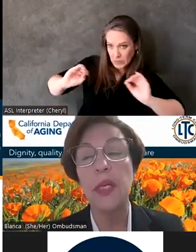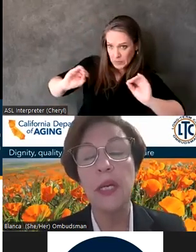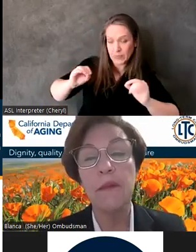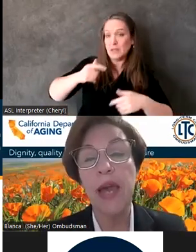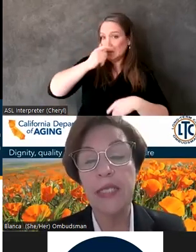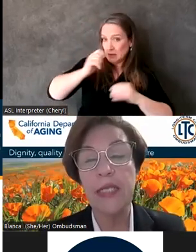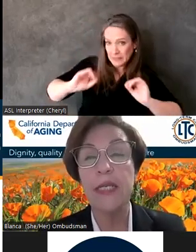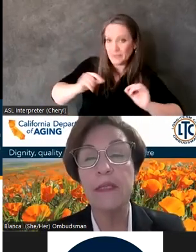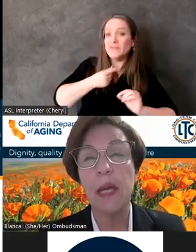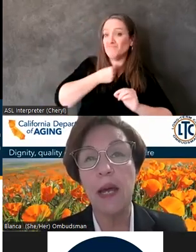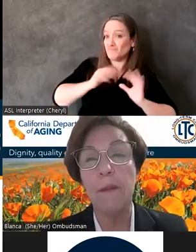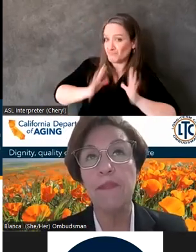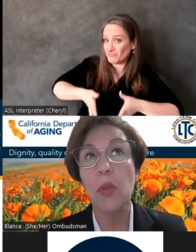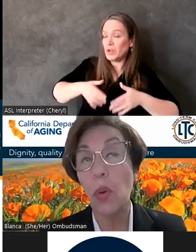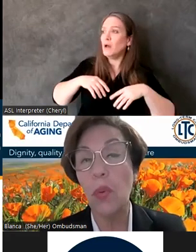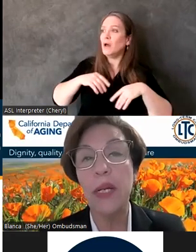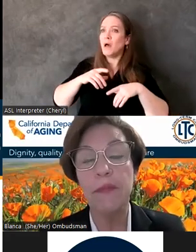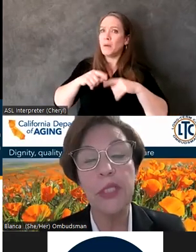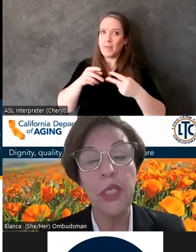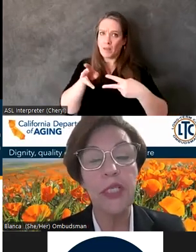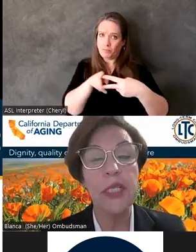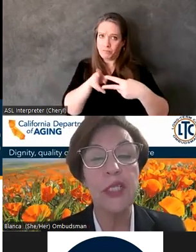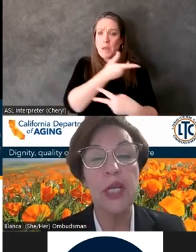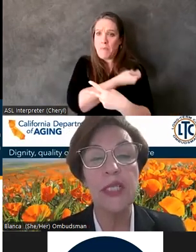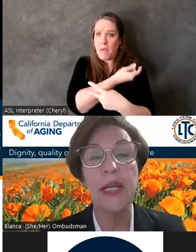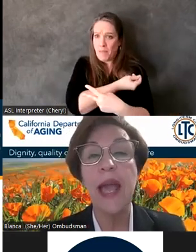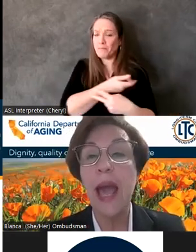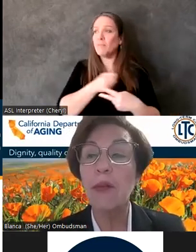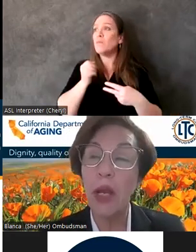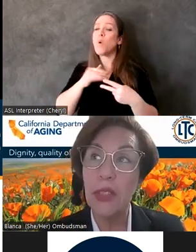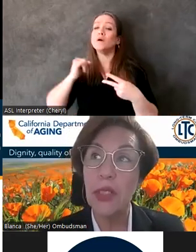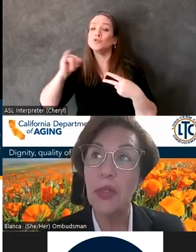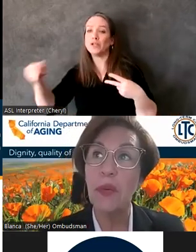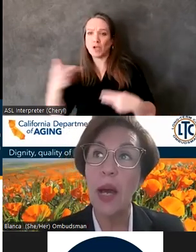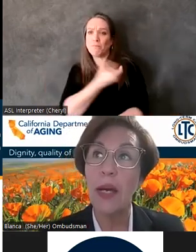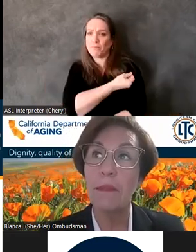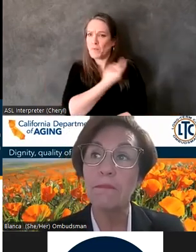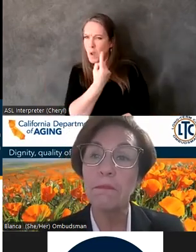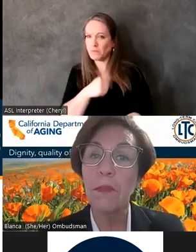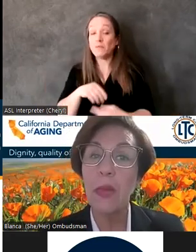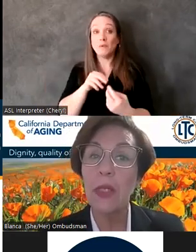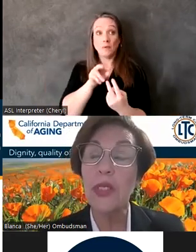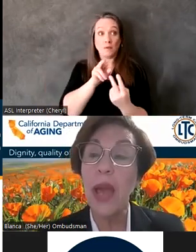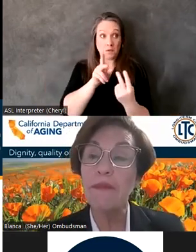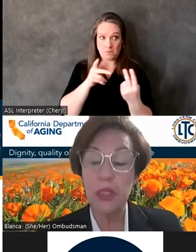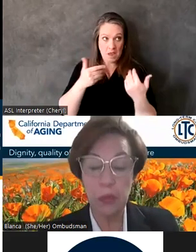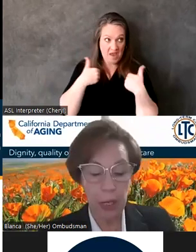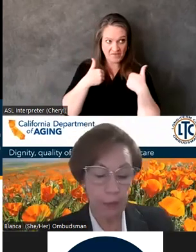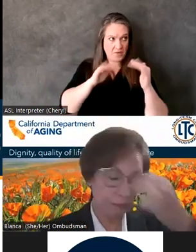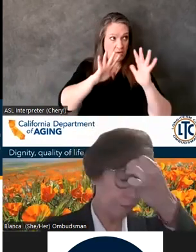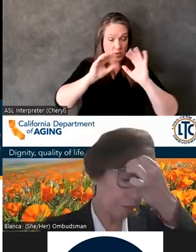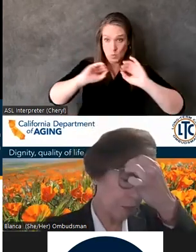2 vaccines, or one if it's Johnson & Johnson, how long do you have